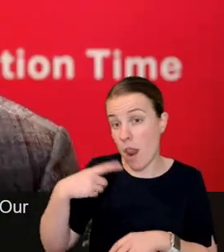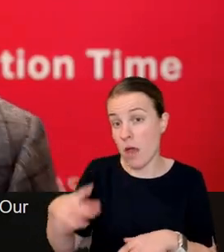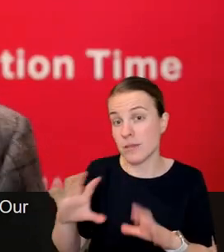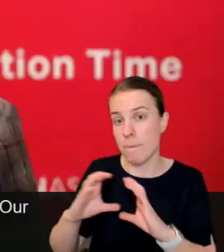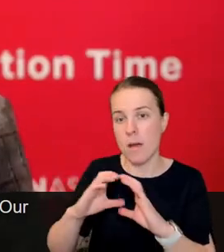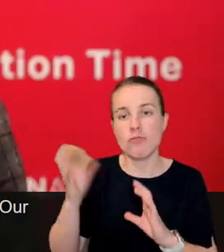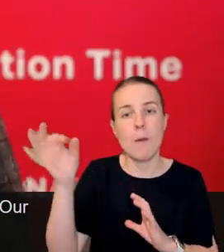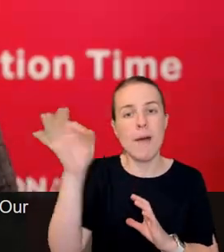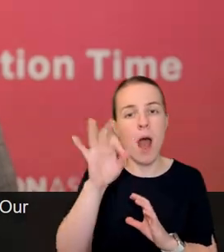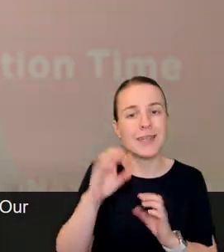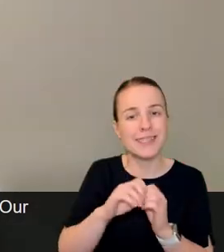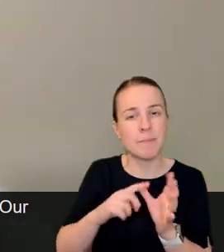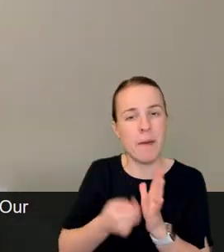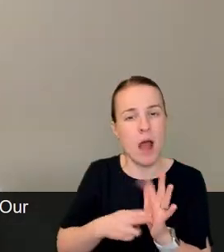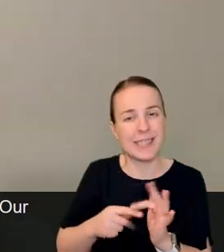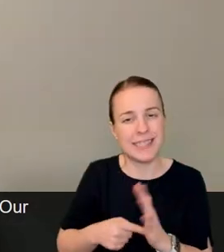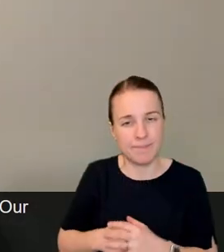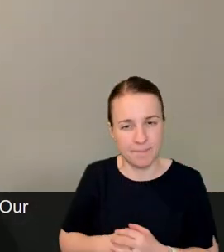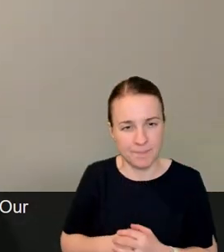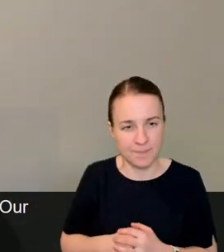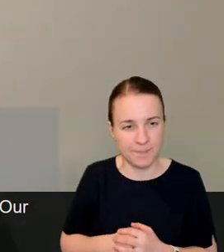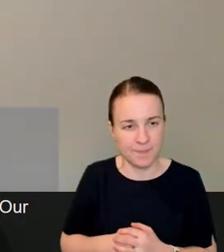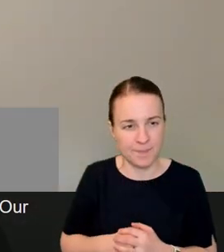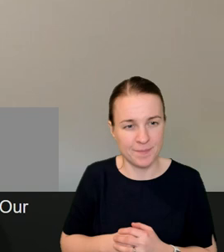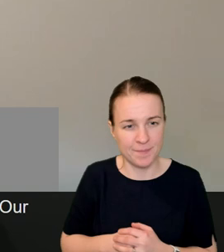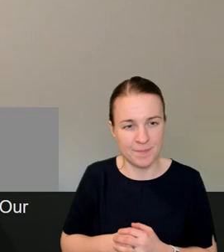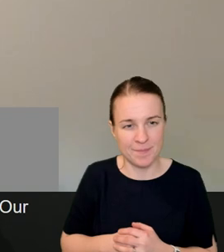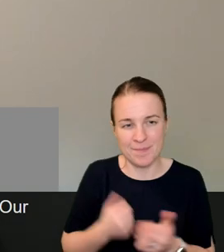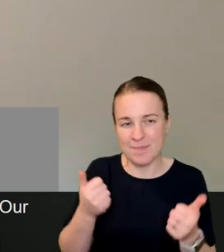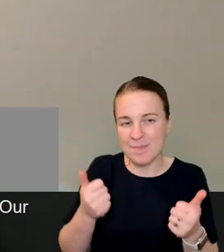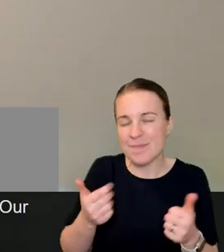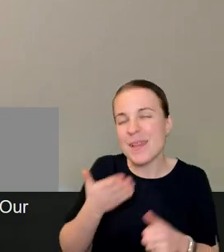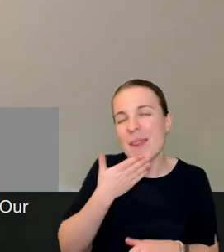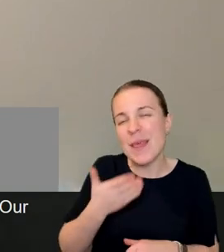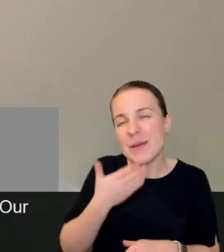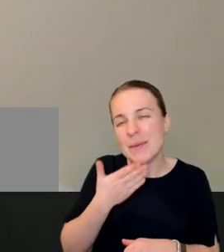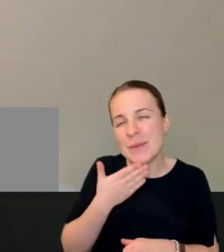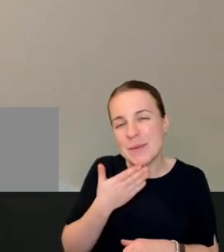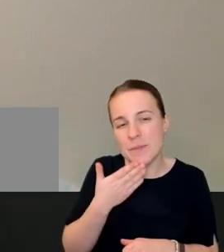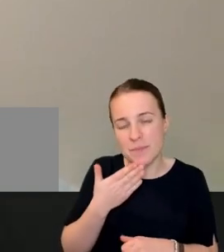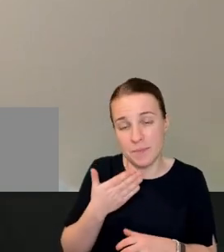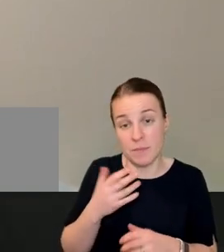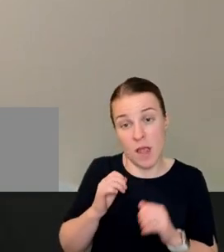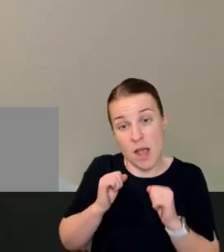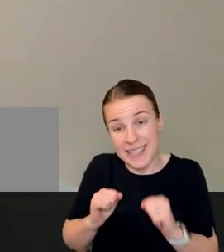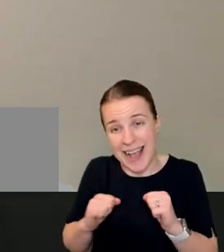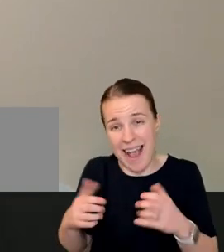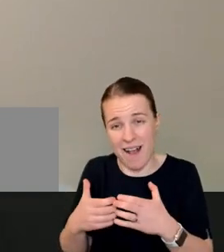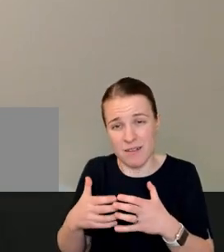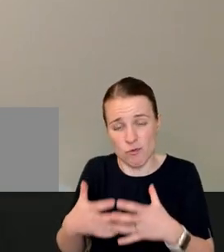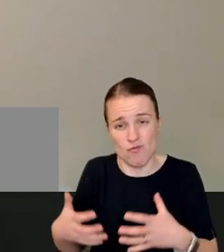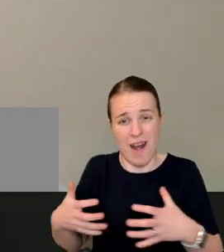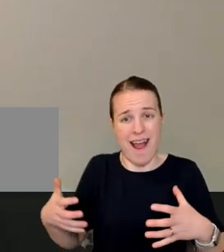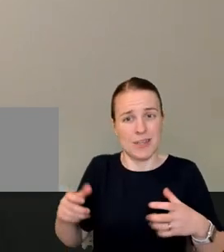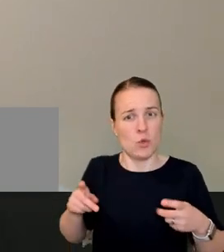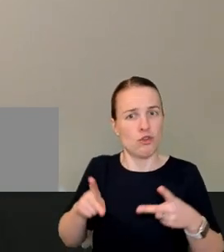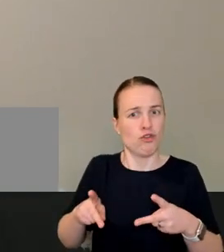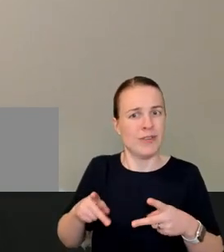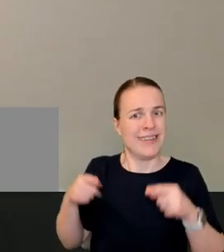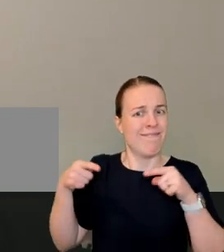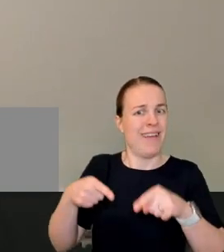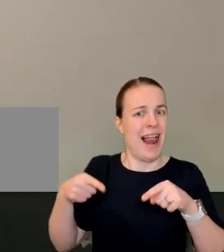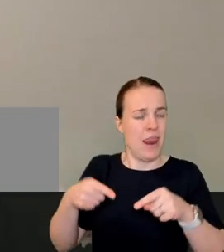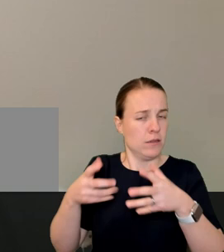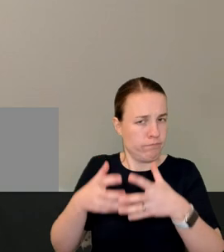Carmila. Thank you. Good evening. The rise of gangs and street violence has grown incrementally since the closure of